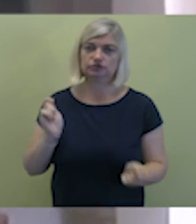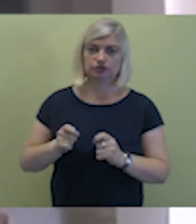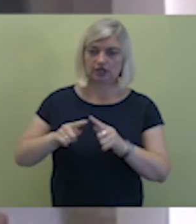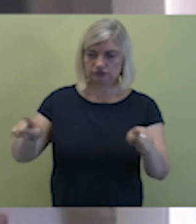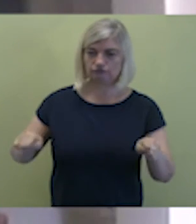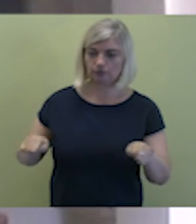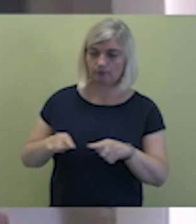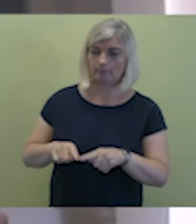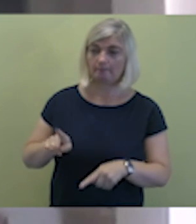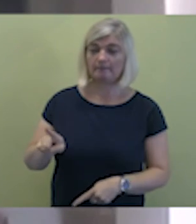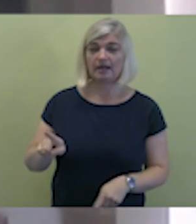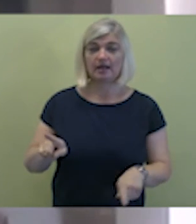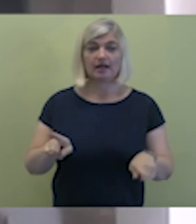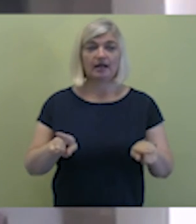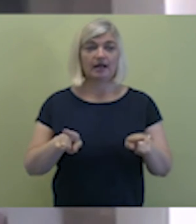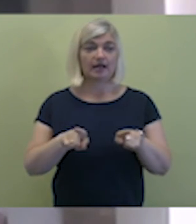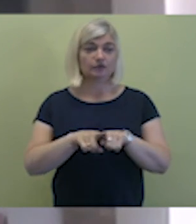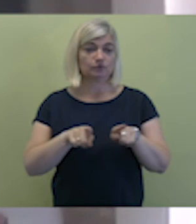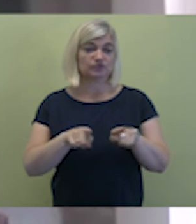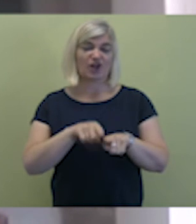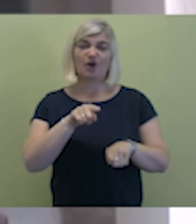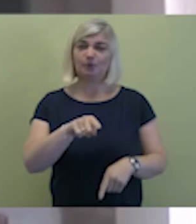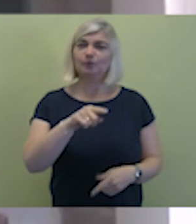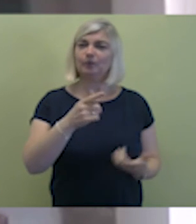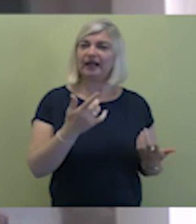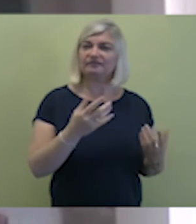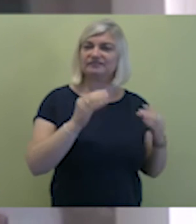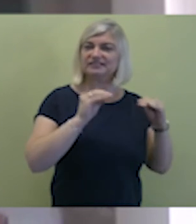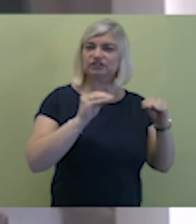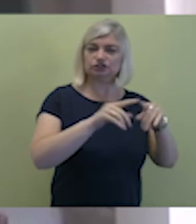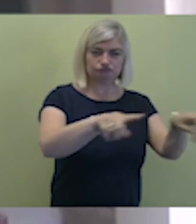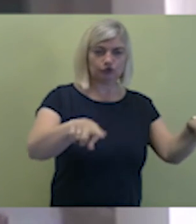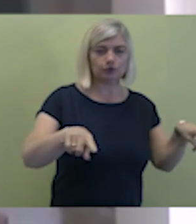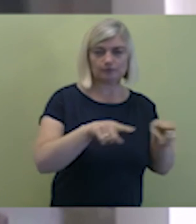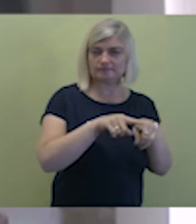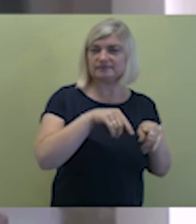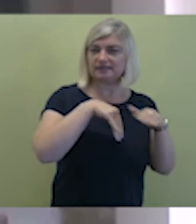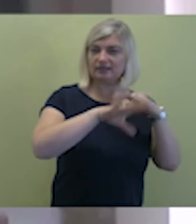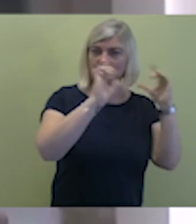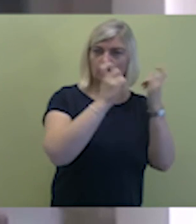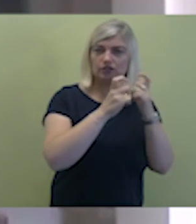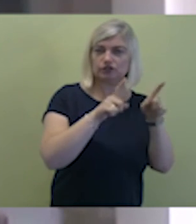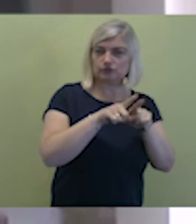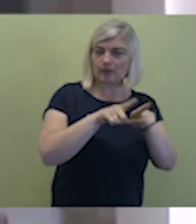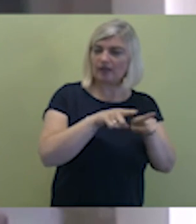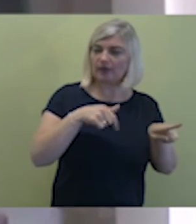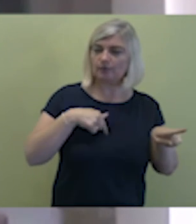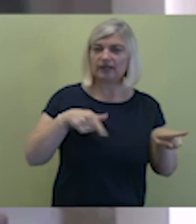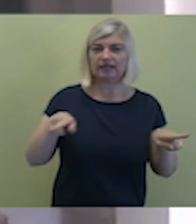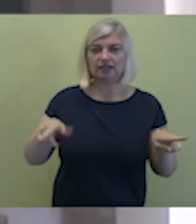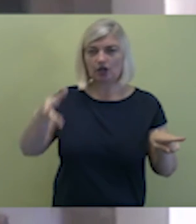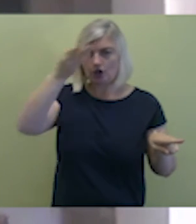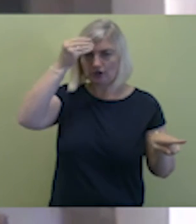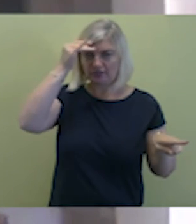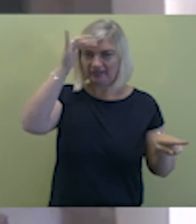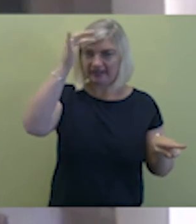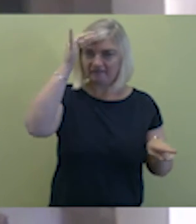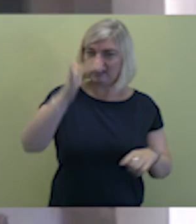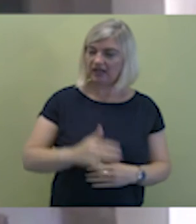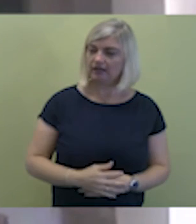rooms available to us. And obviously we've got the college theoretical rooms, and numerous ones of those that we use in our department for our written